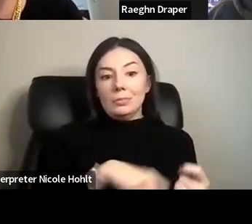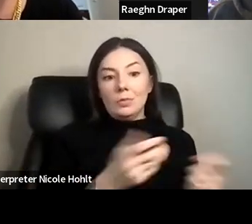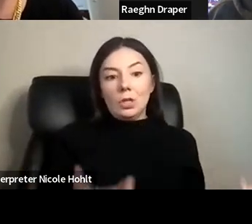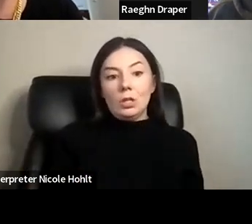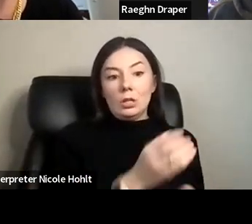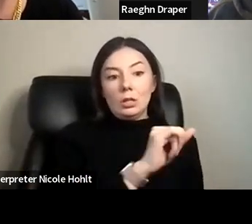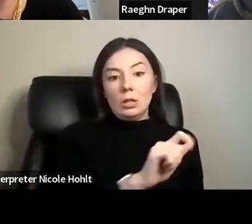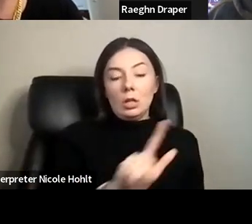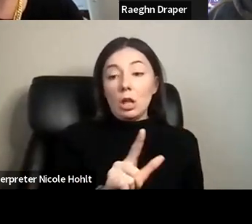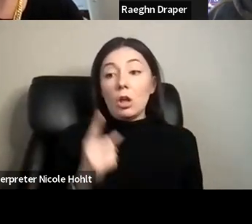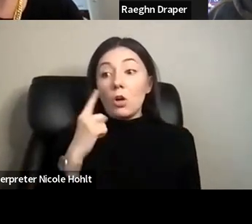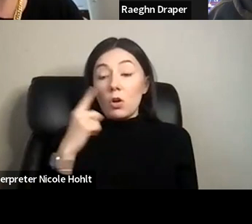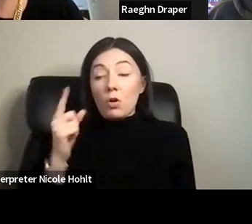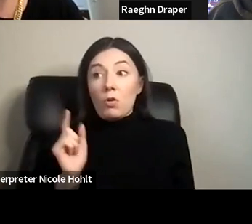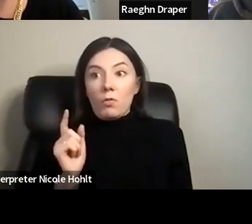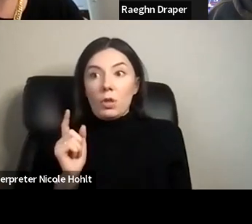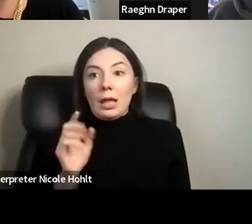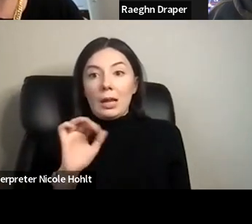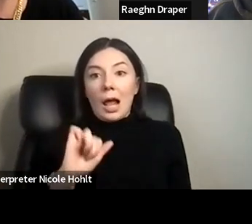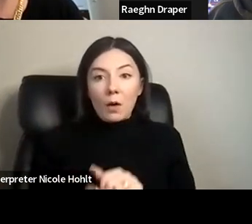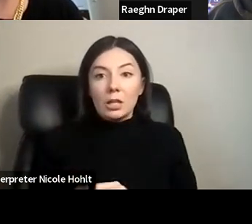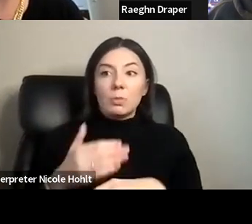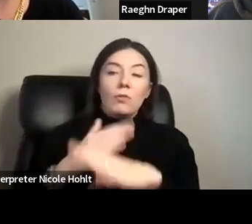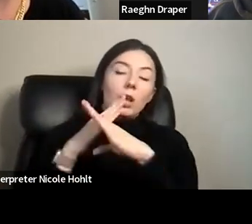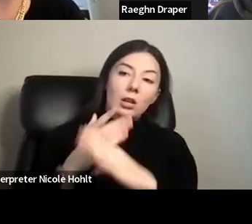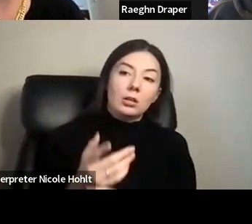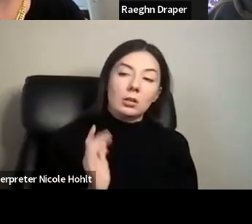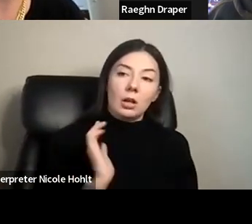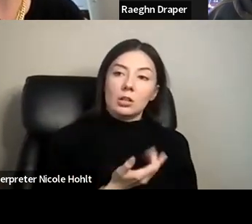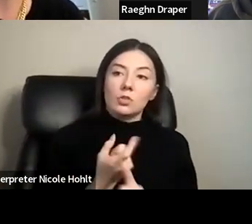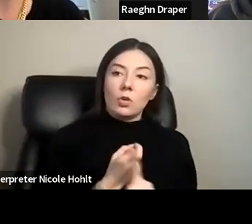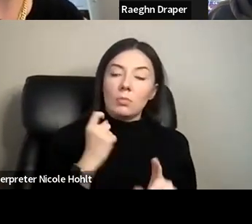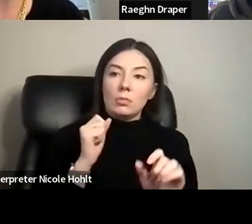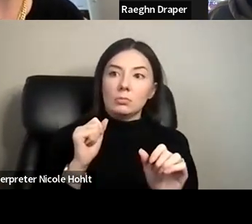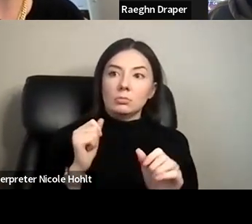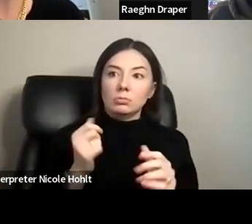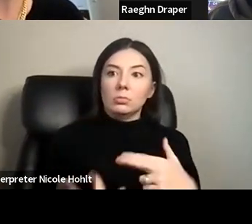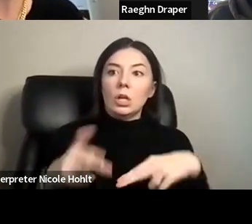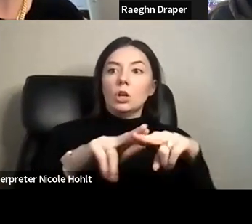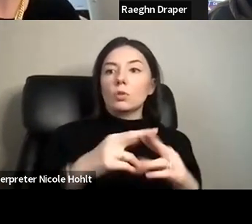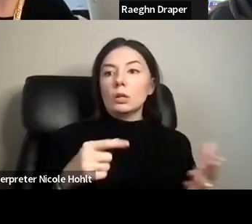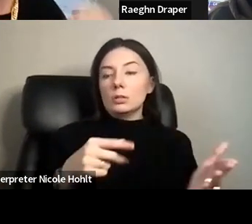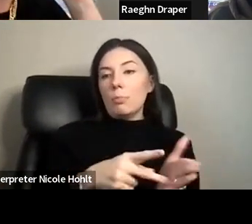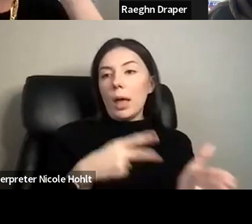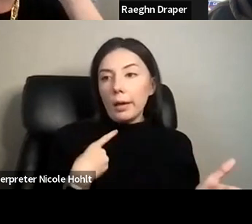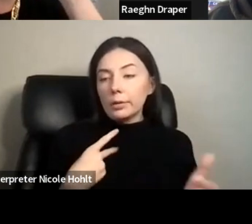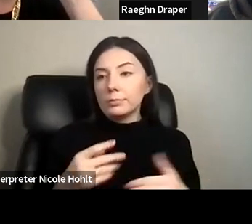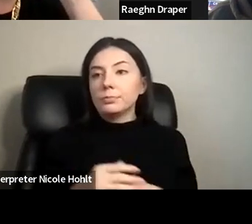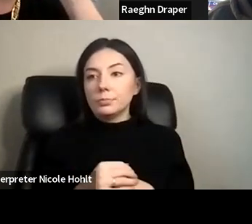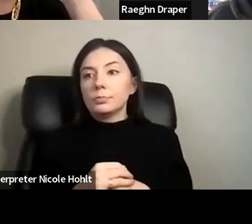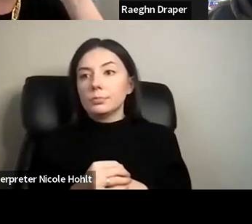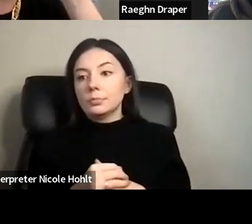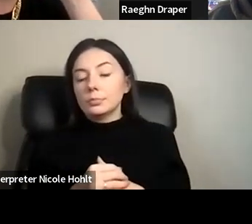from us to be able to raise the wages and end sub-minimum wages. Okay, thank you. And we'll get back to